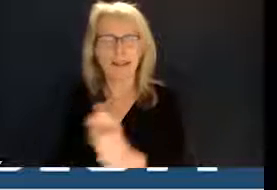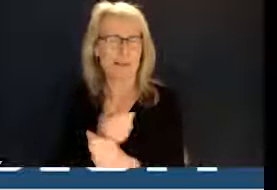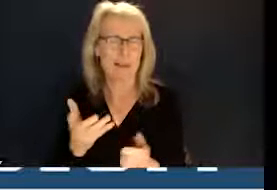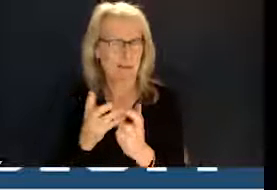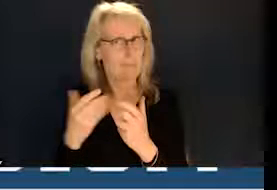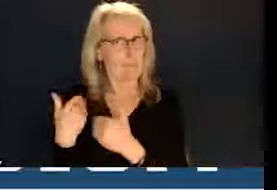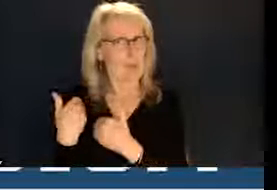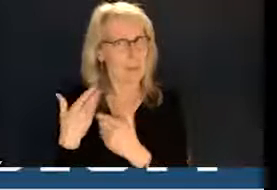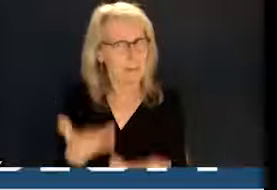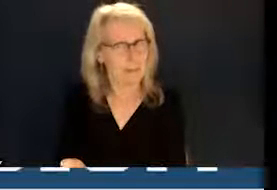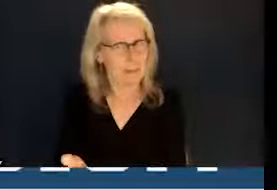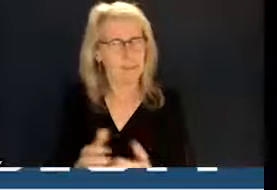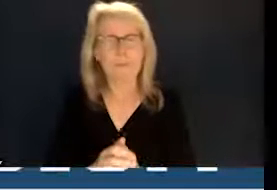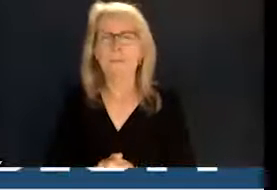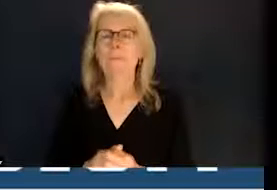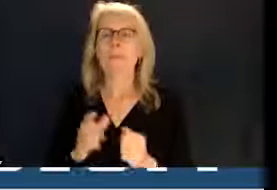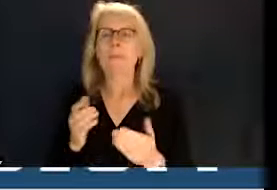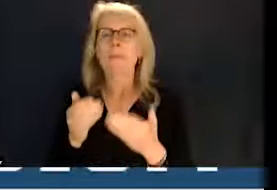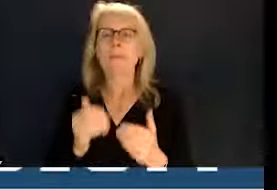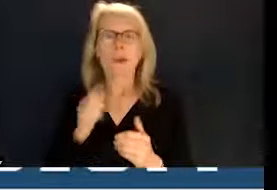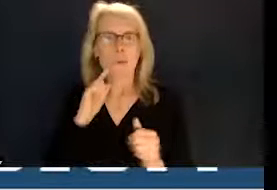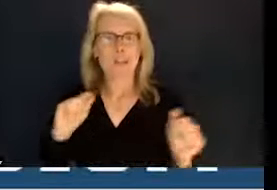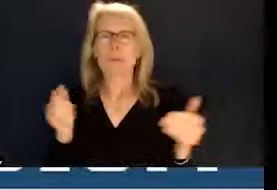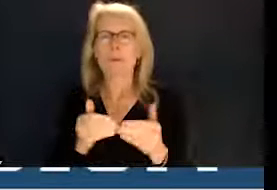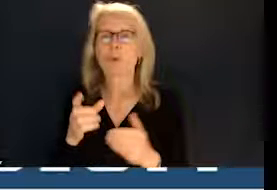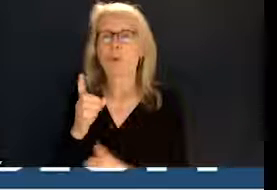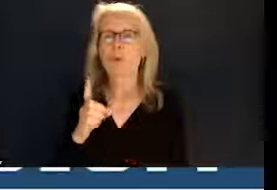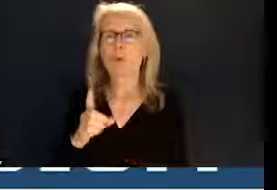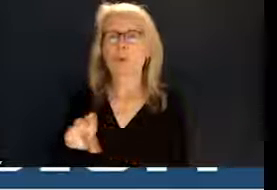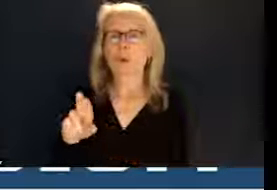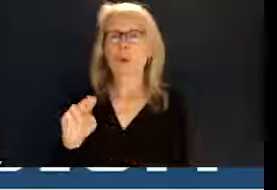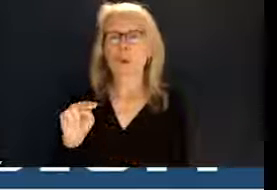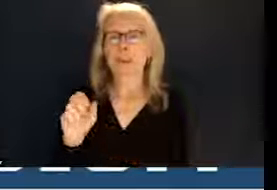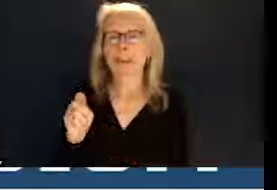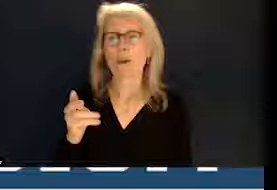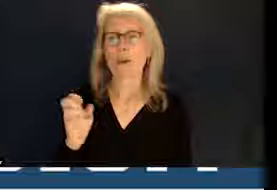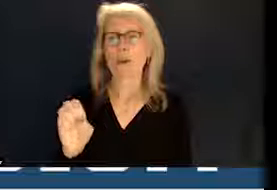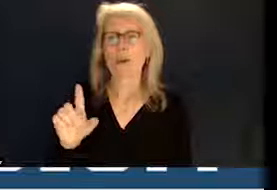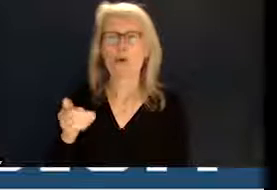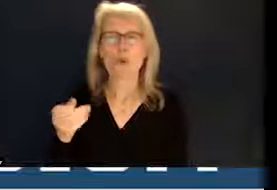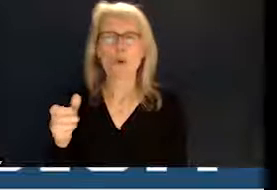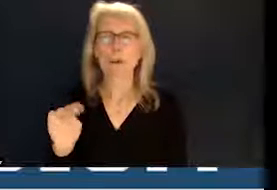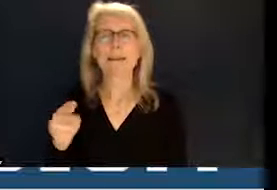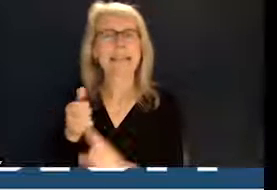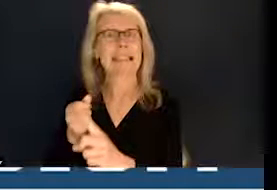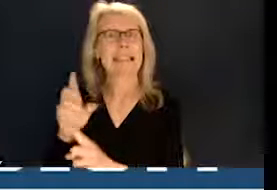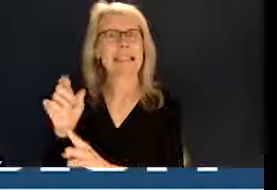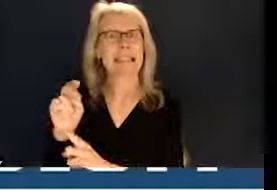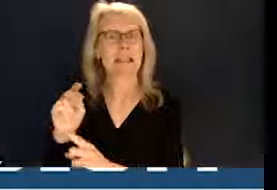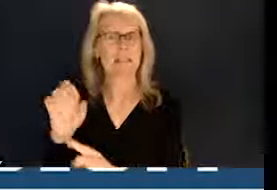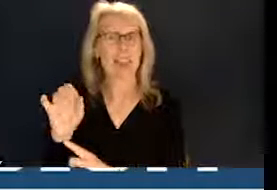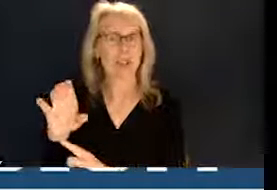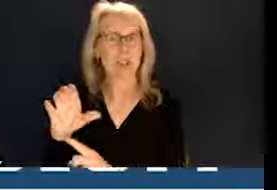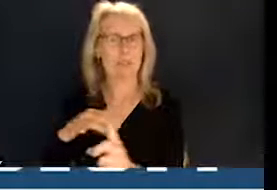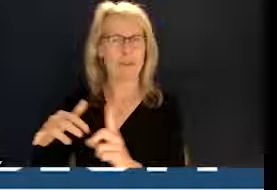so with that, I'd like to introduce Dr. Naomi Krogman, who is the Dean of the Faculty of Environment, who will be